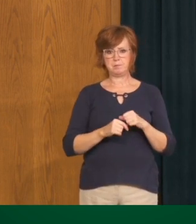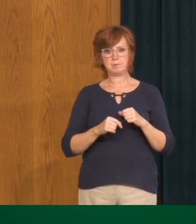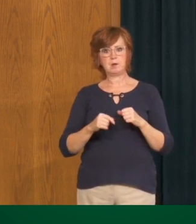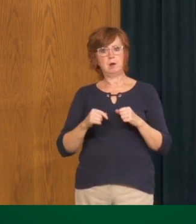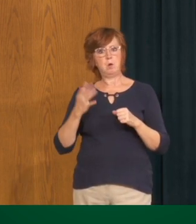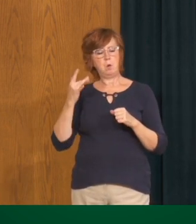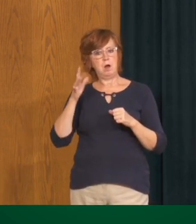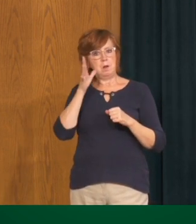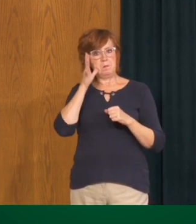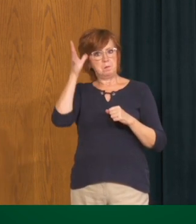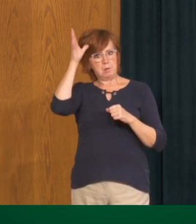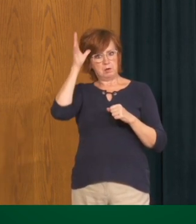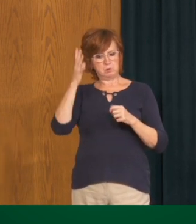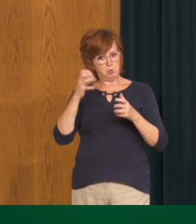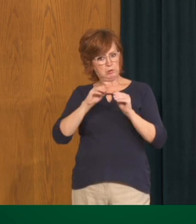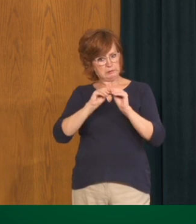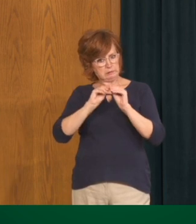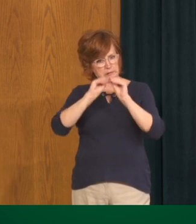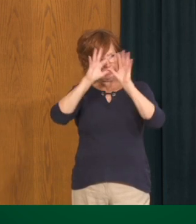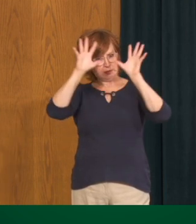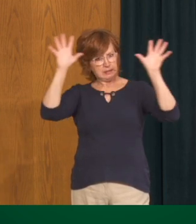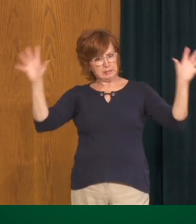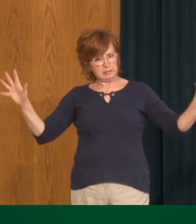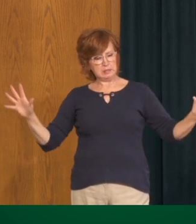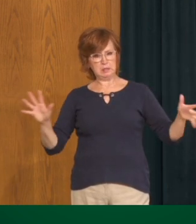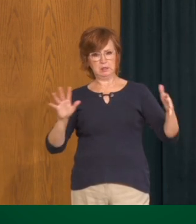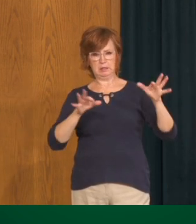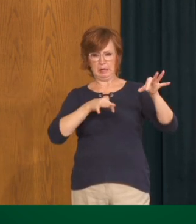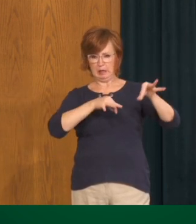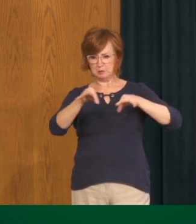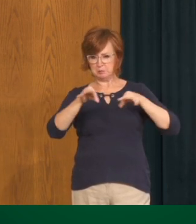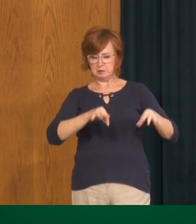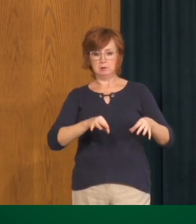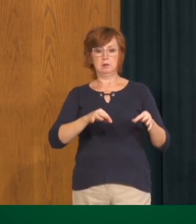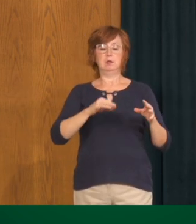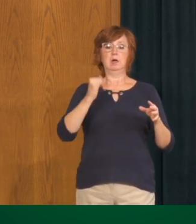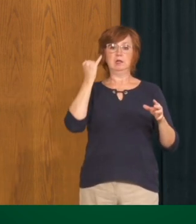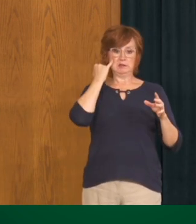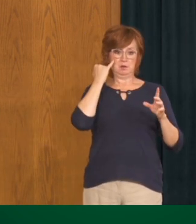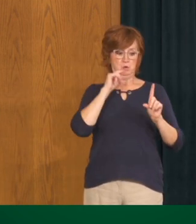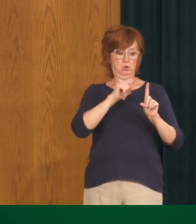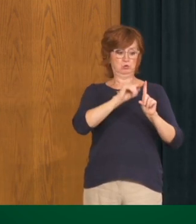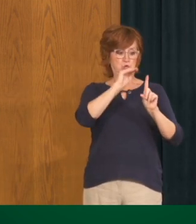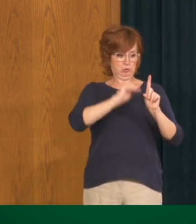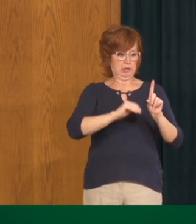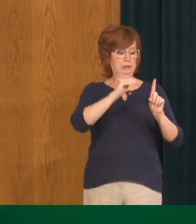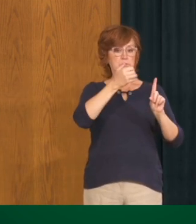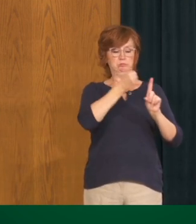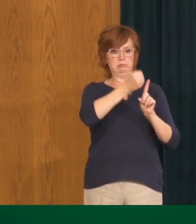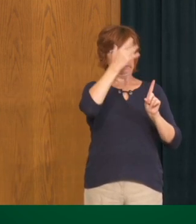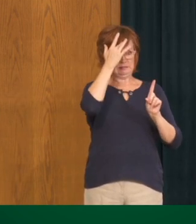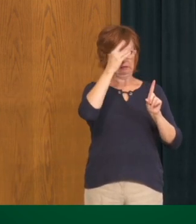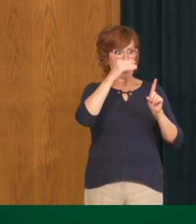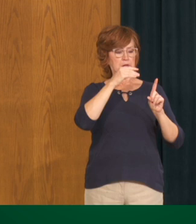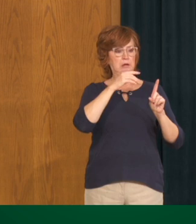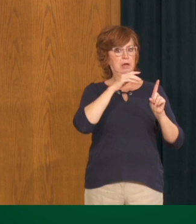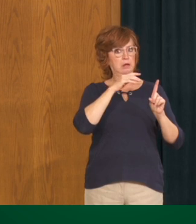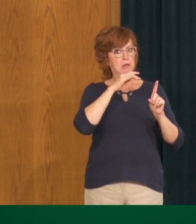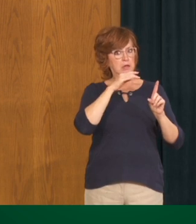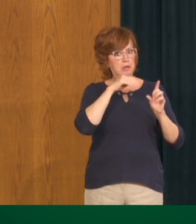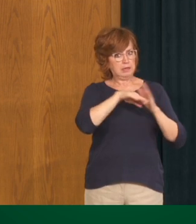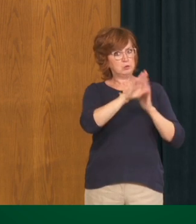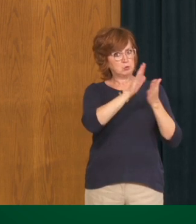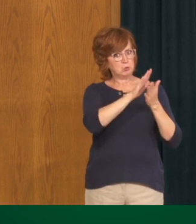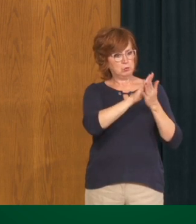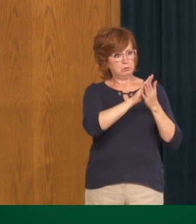criteria, specific policies. What exactly would happen when a kid becomes sick with COVID-19 in a class? Would that